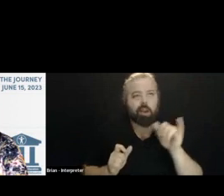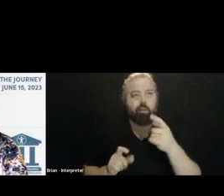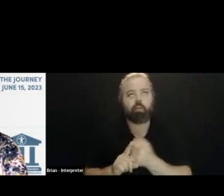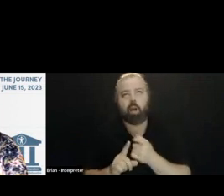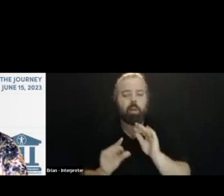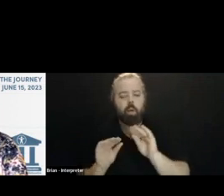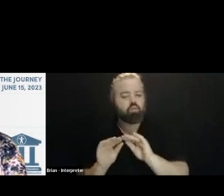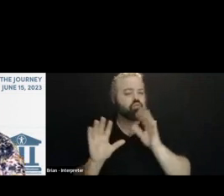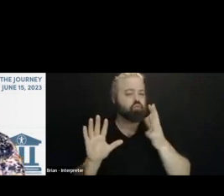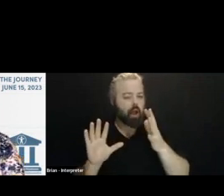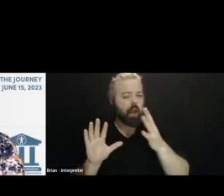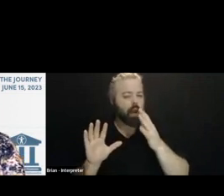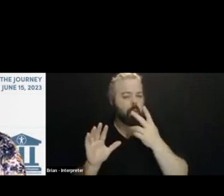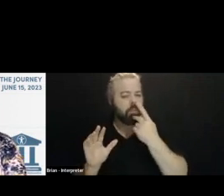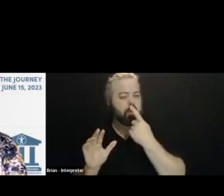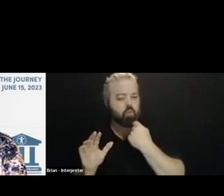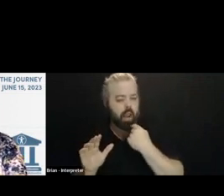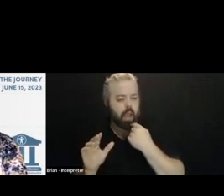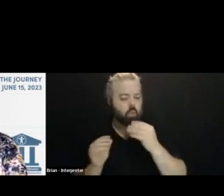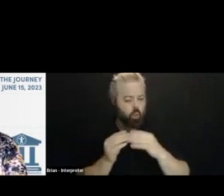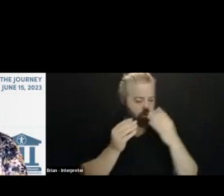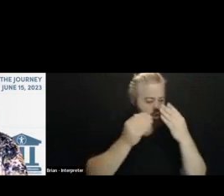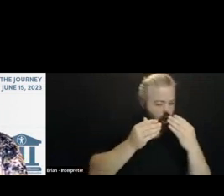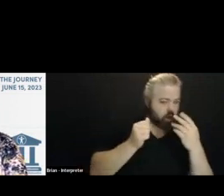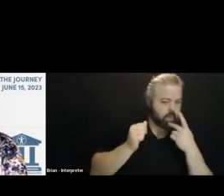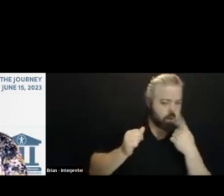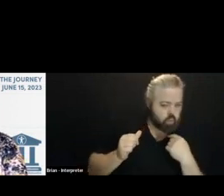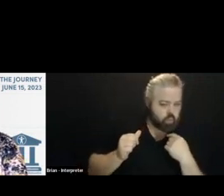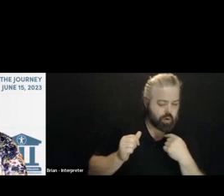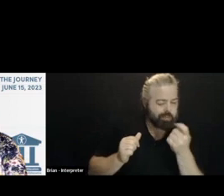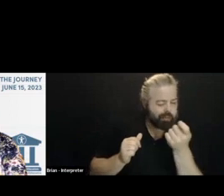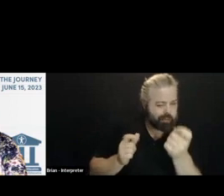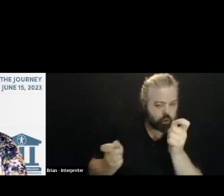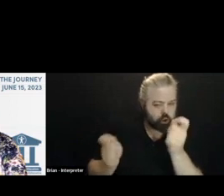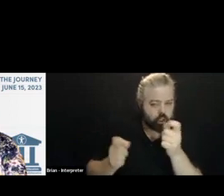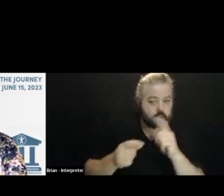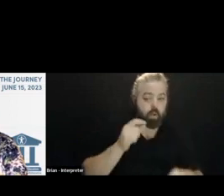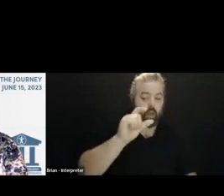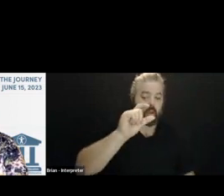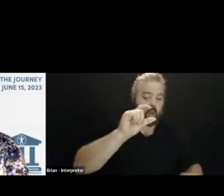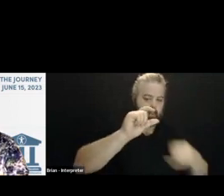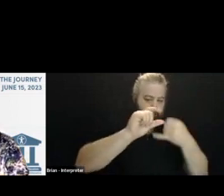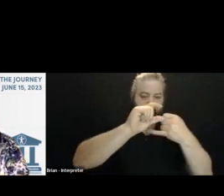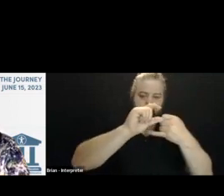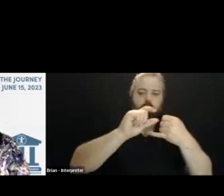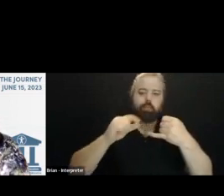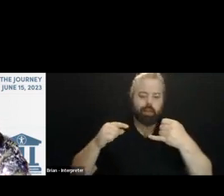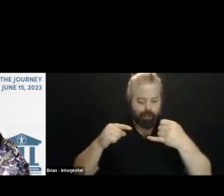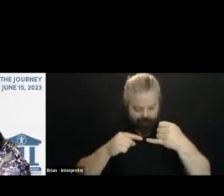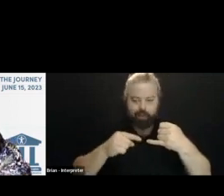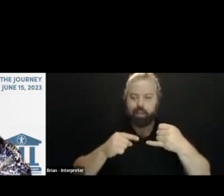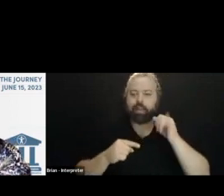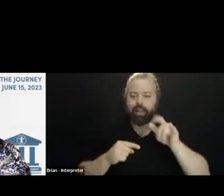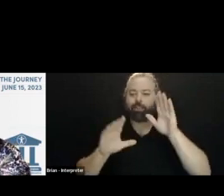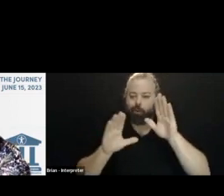brightish pink red to a darker pink red. It's very slight, but the addition of that underline has a great visual indicator.